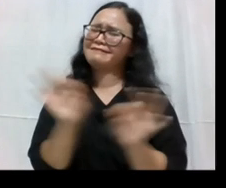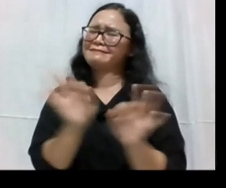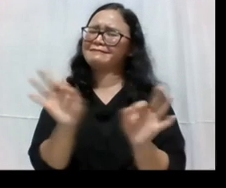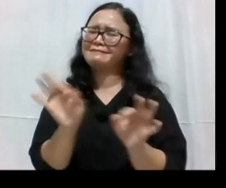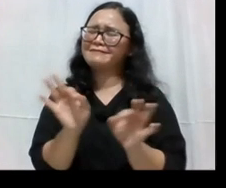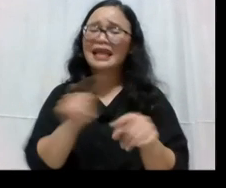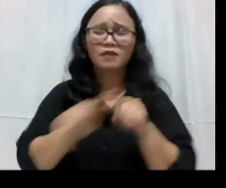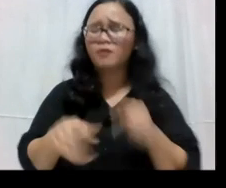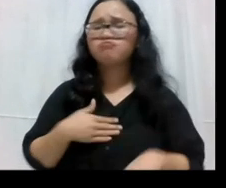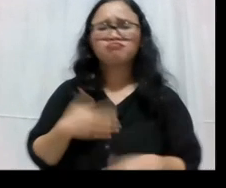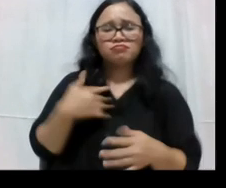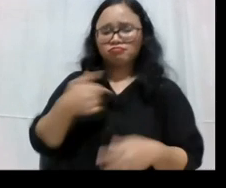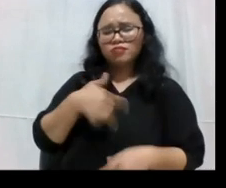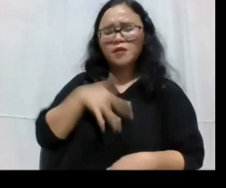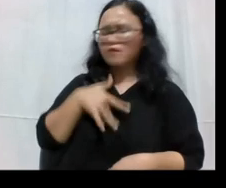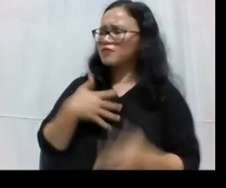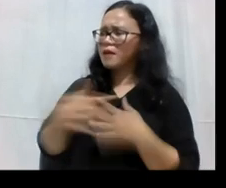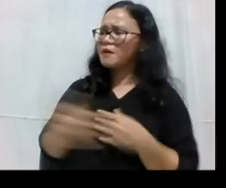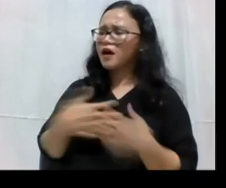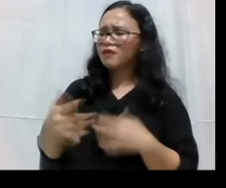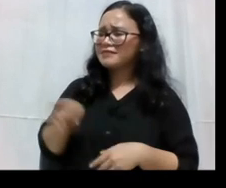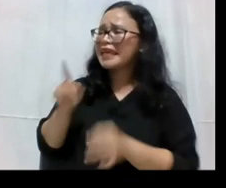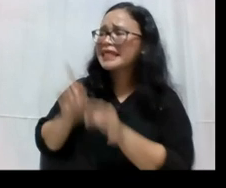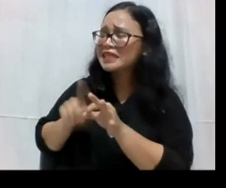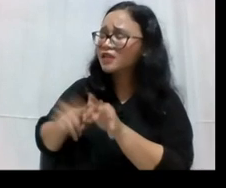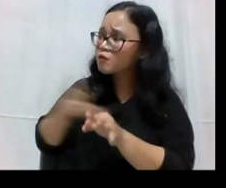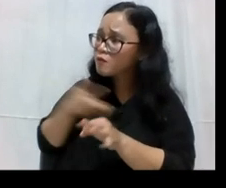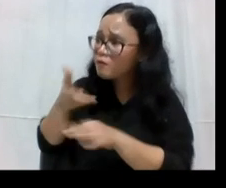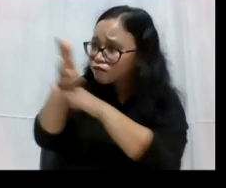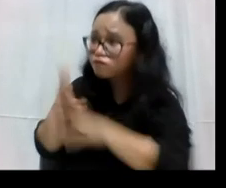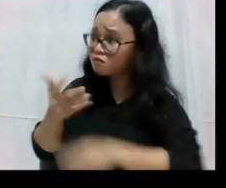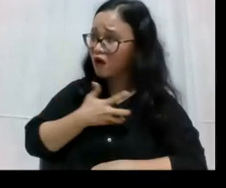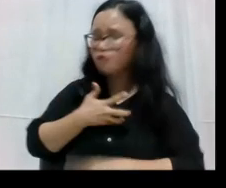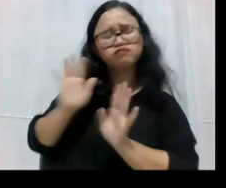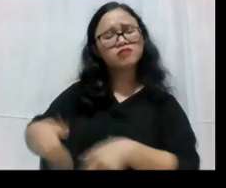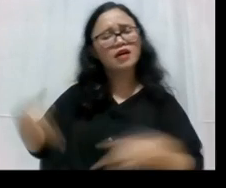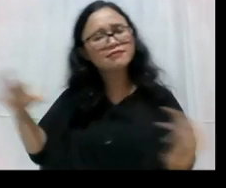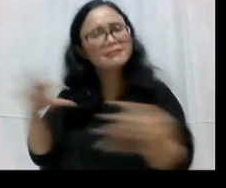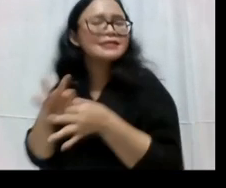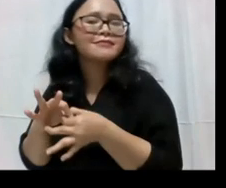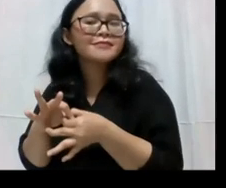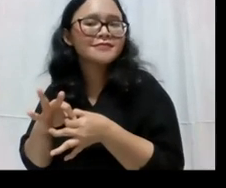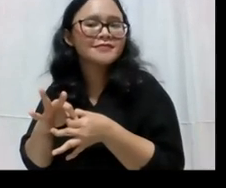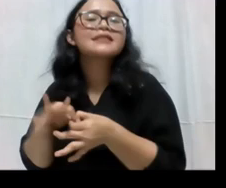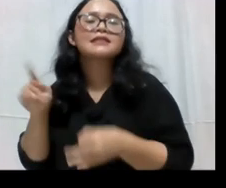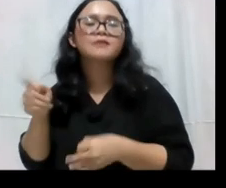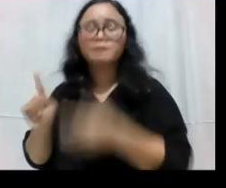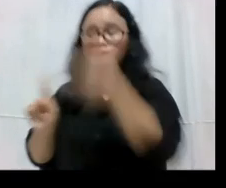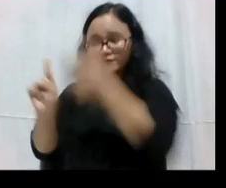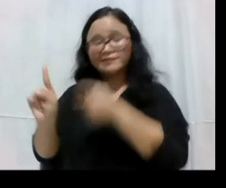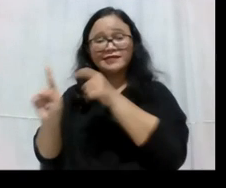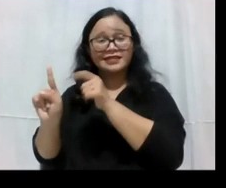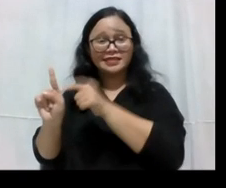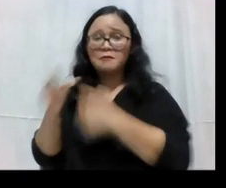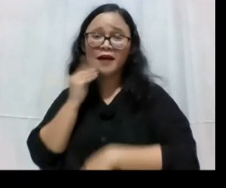time, he's worried about what would the censors view this film, Chinese censor, how would they view this film? And more importantly,